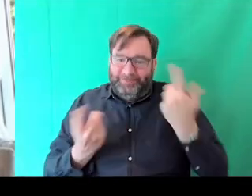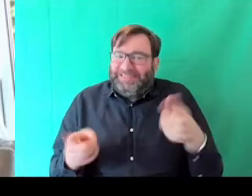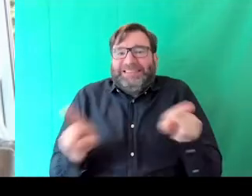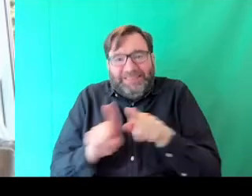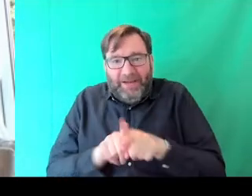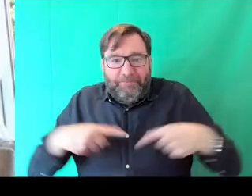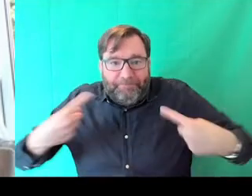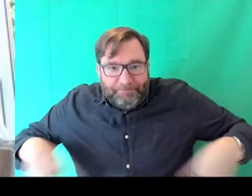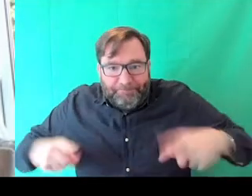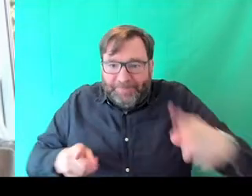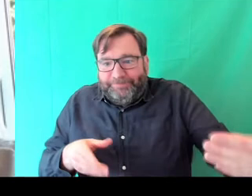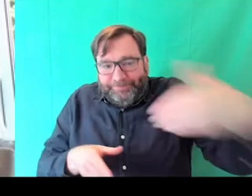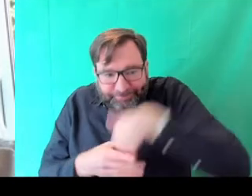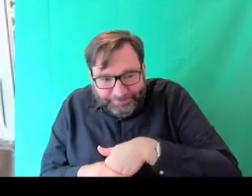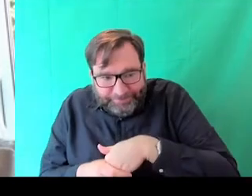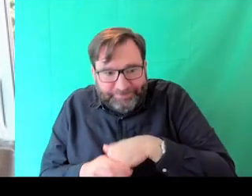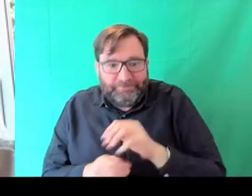conversation.